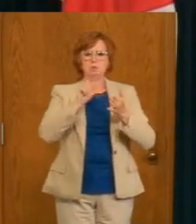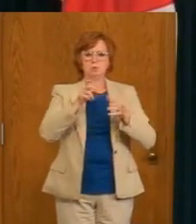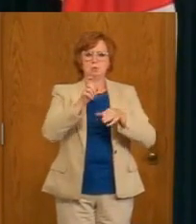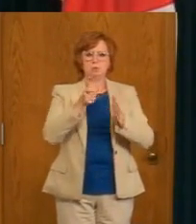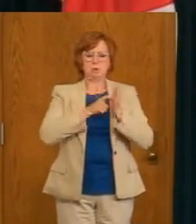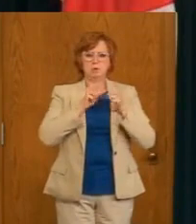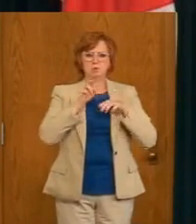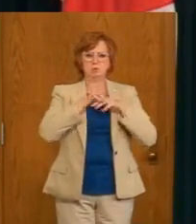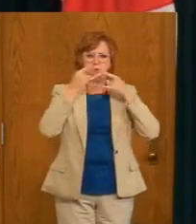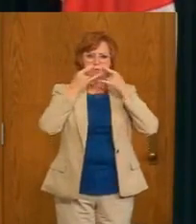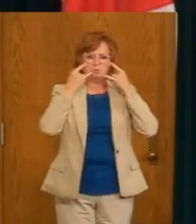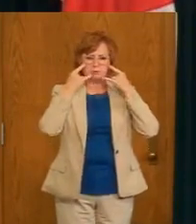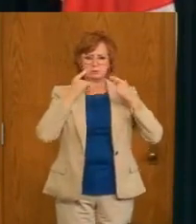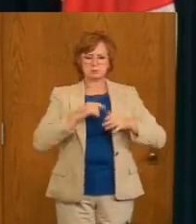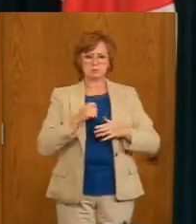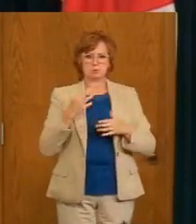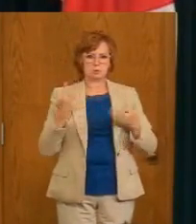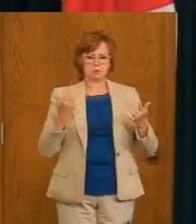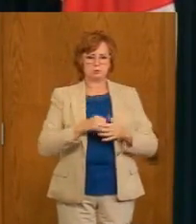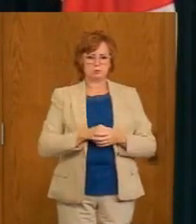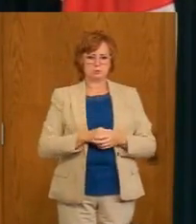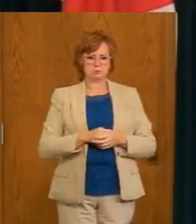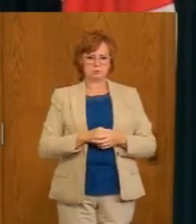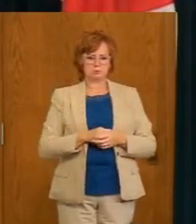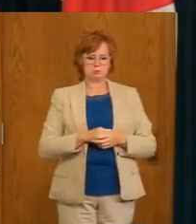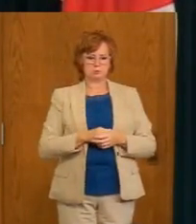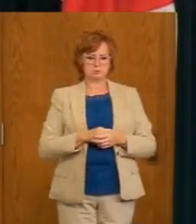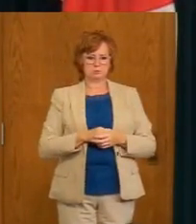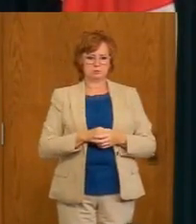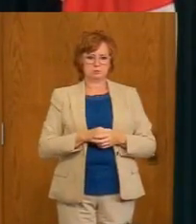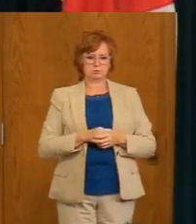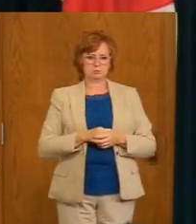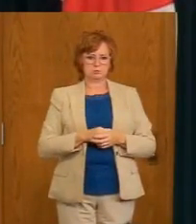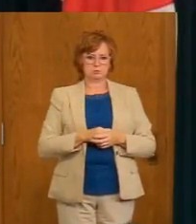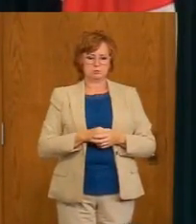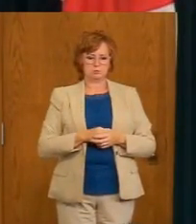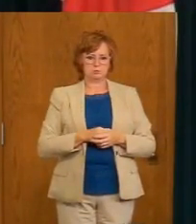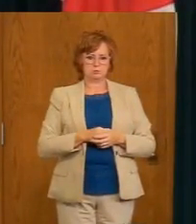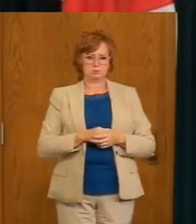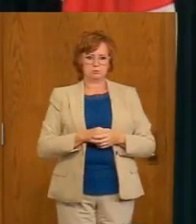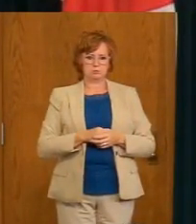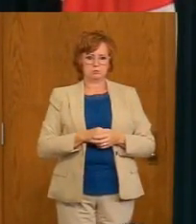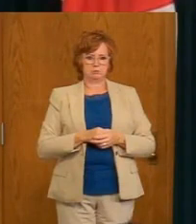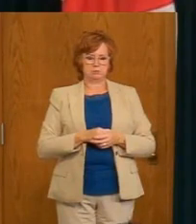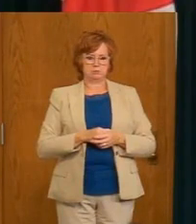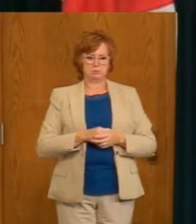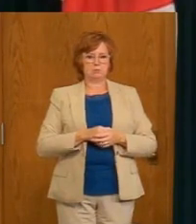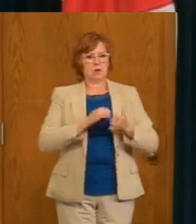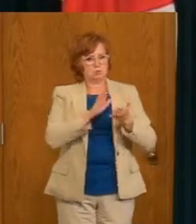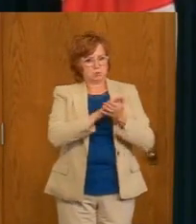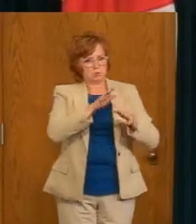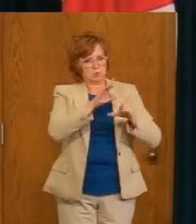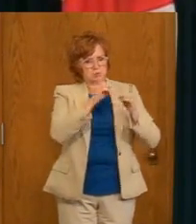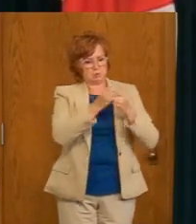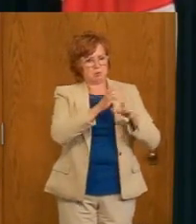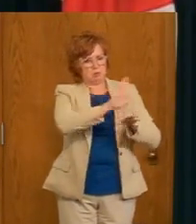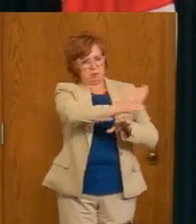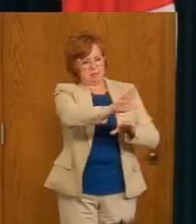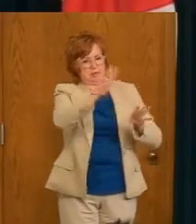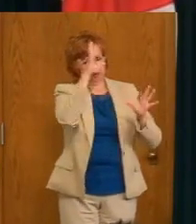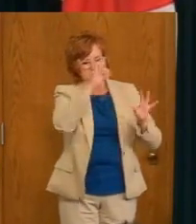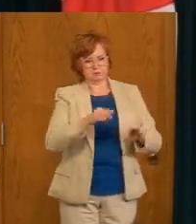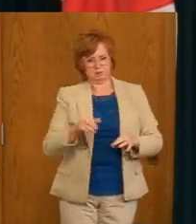were specifically noted when you did the reopening plan have put in more restrictions after reopening. Israel now has a mask mandate. They're looking